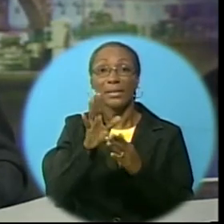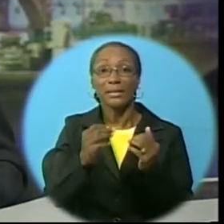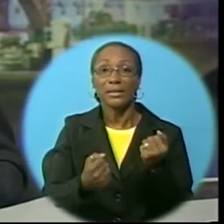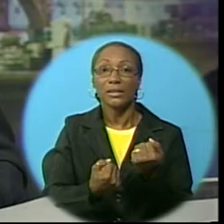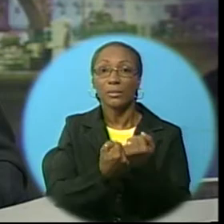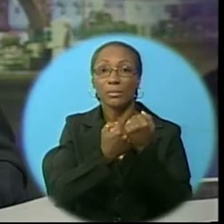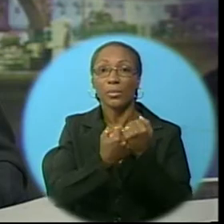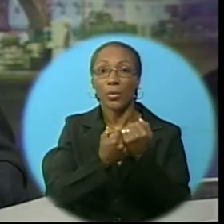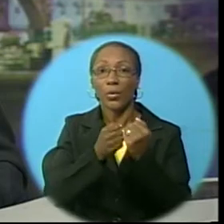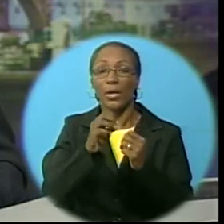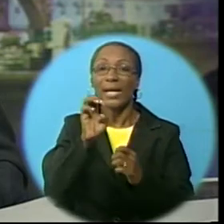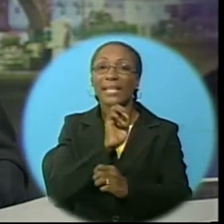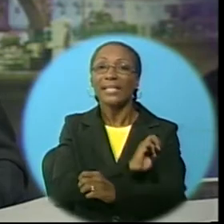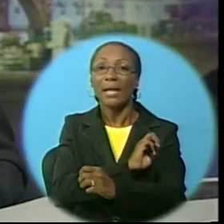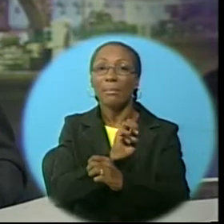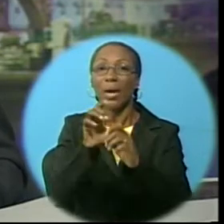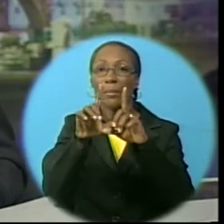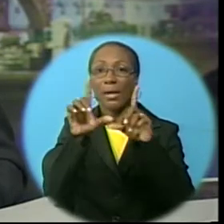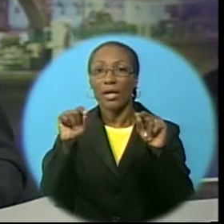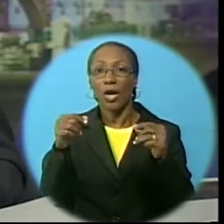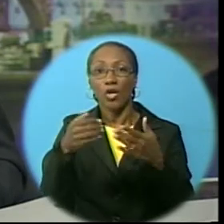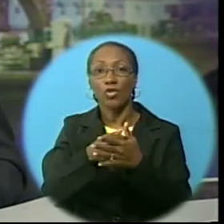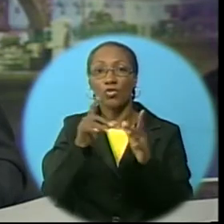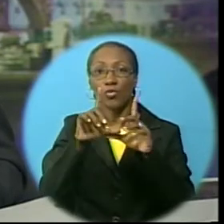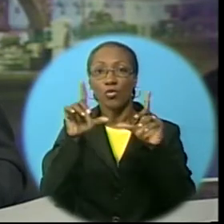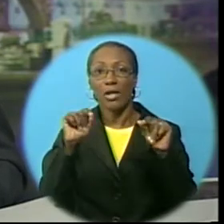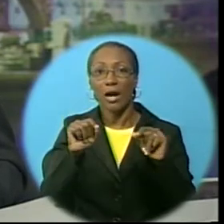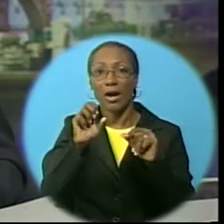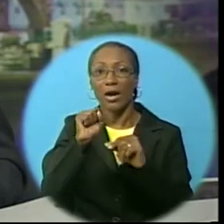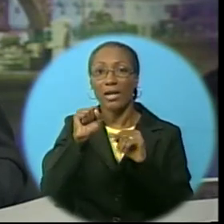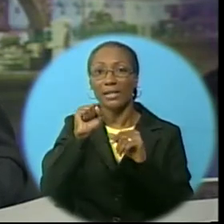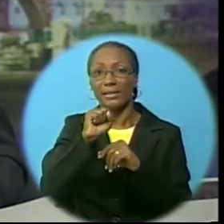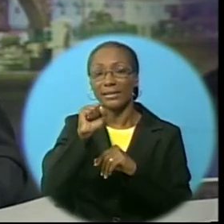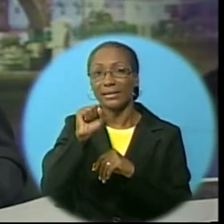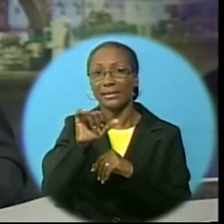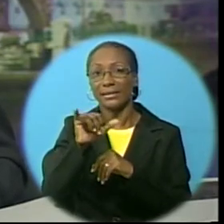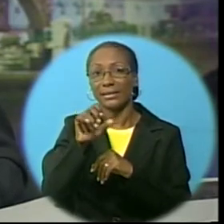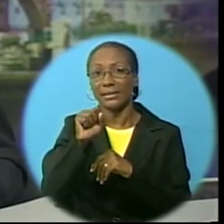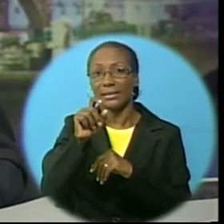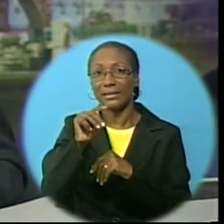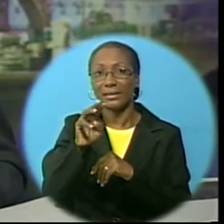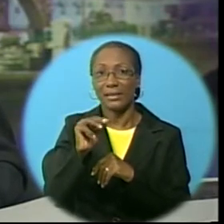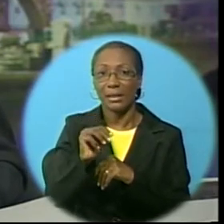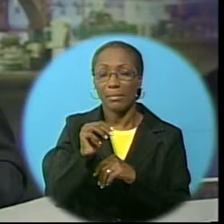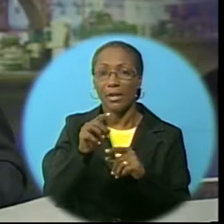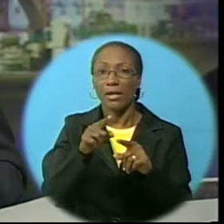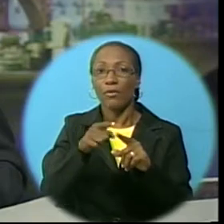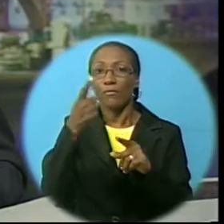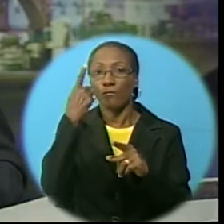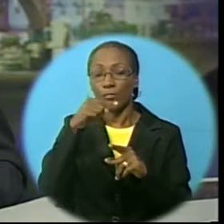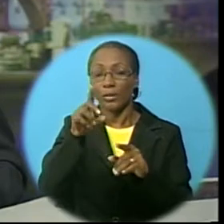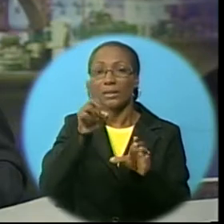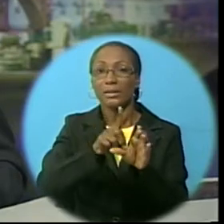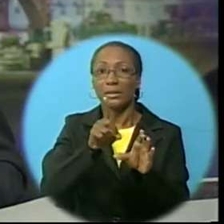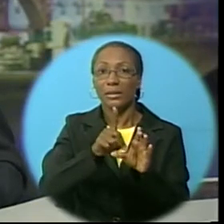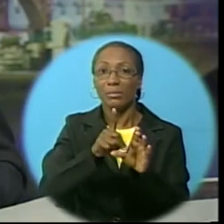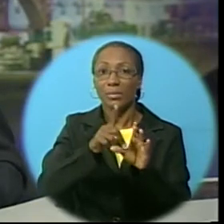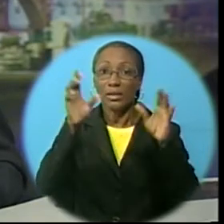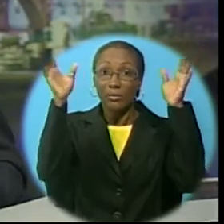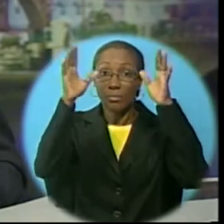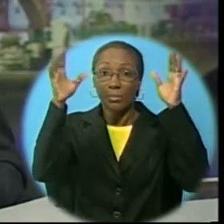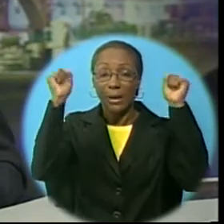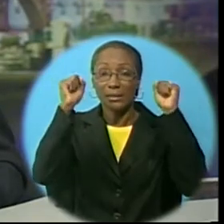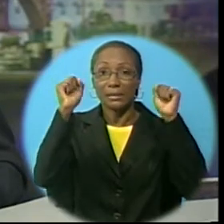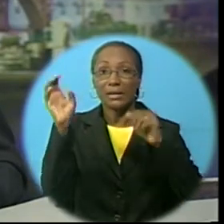support the Empowerment Card, a new card system for the disabled. The call came from President of the Barbados Council of the